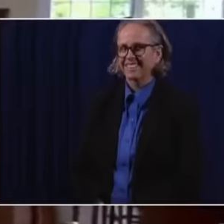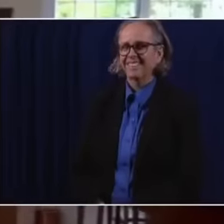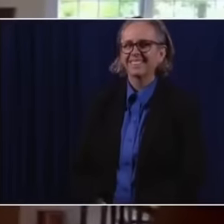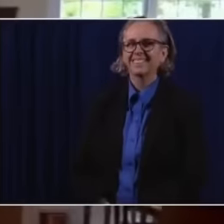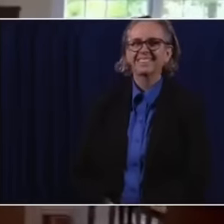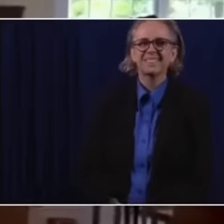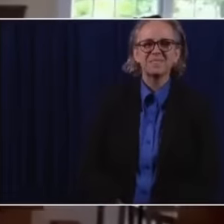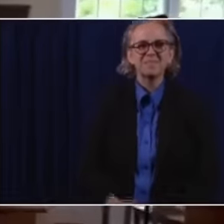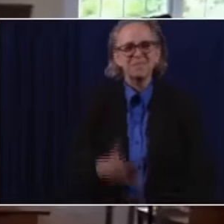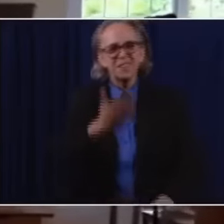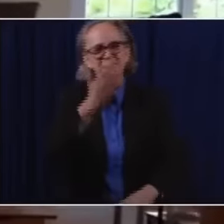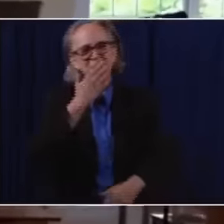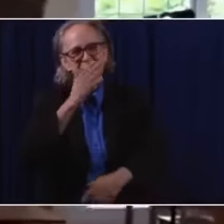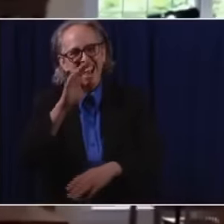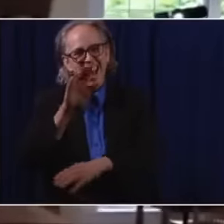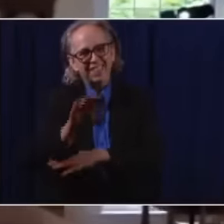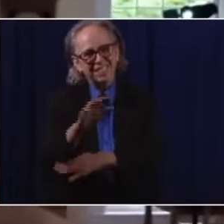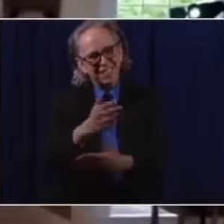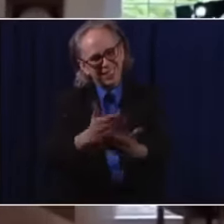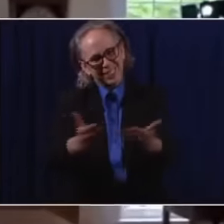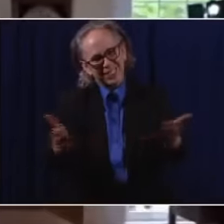Afternoon, everyone.